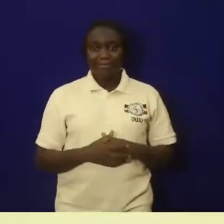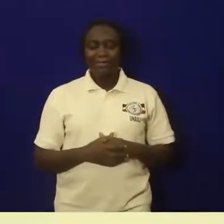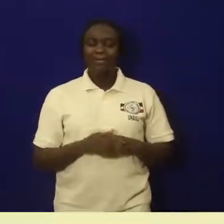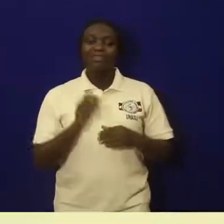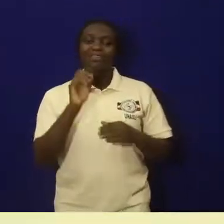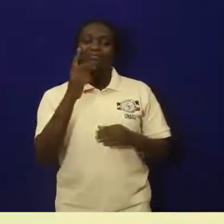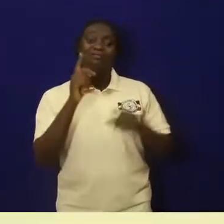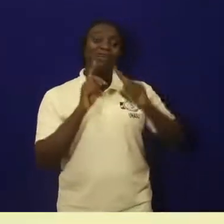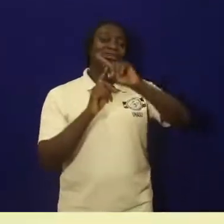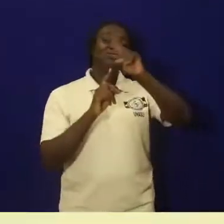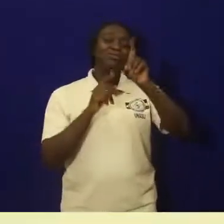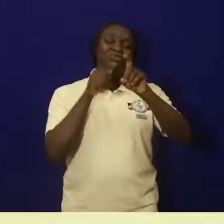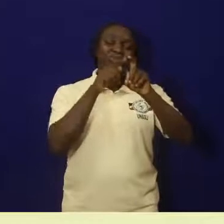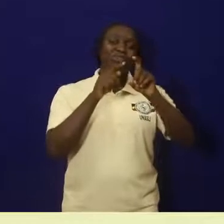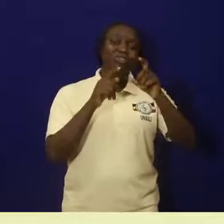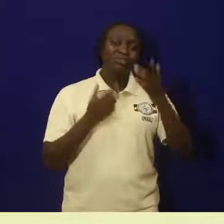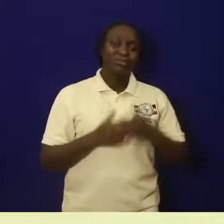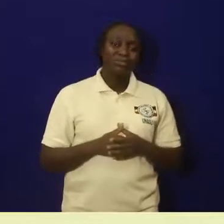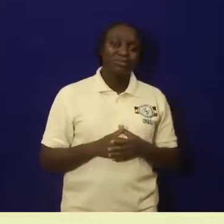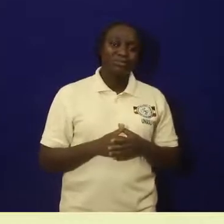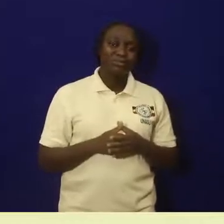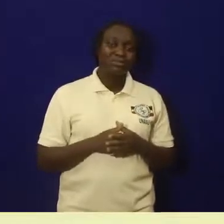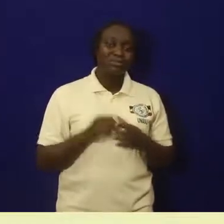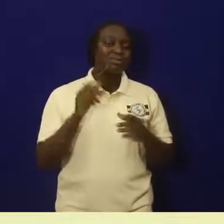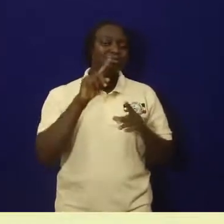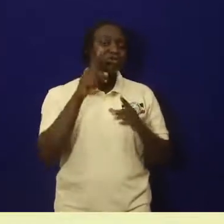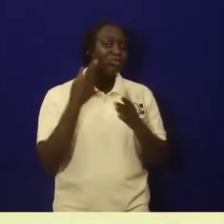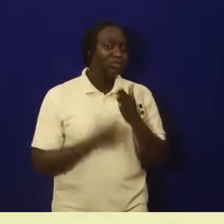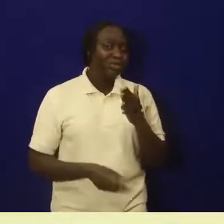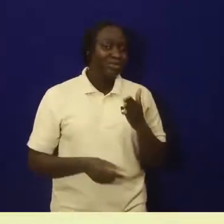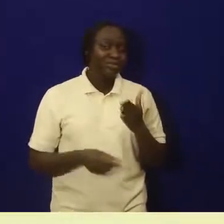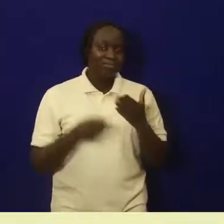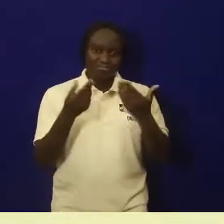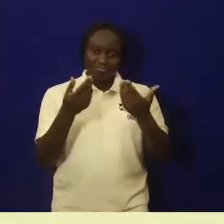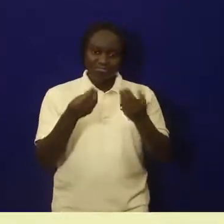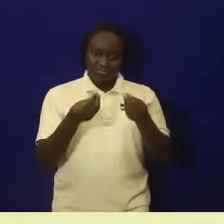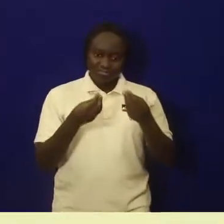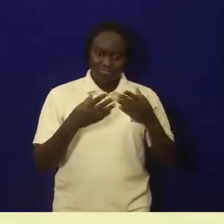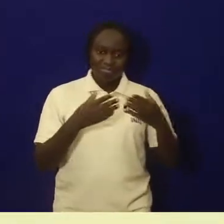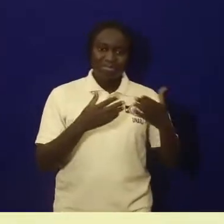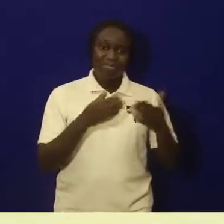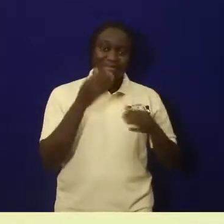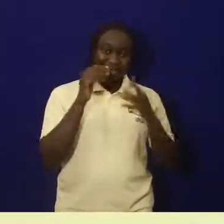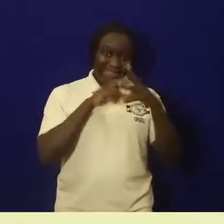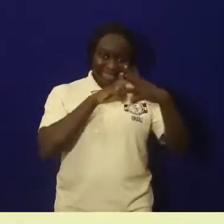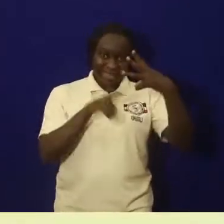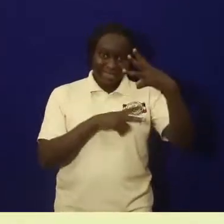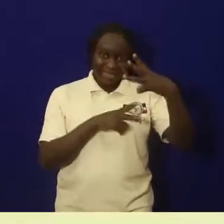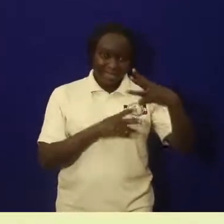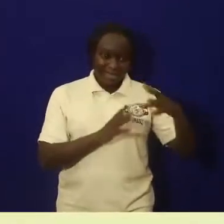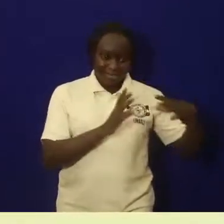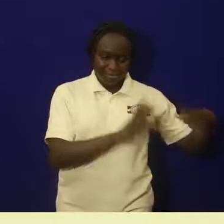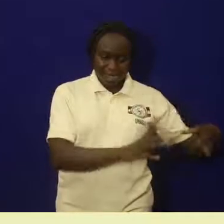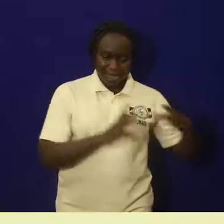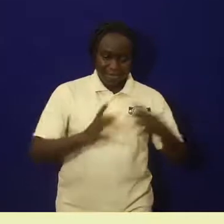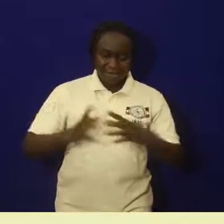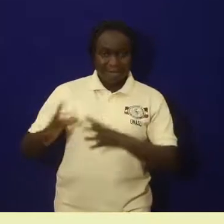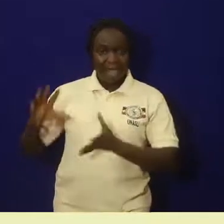Question one said, name three sources of history.